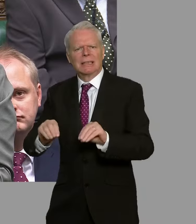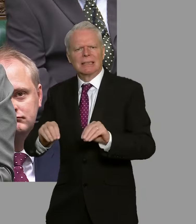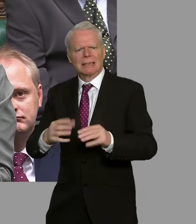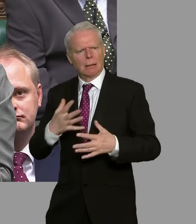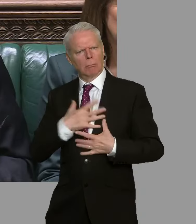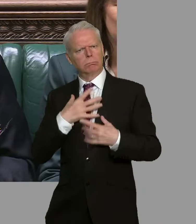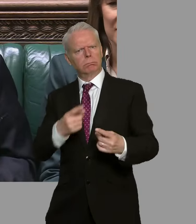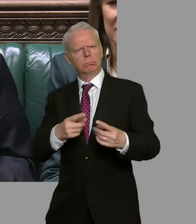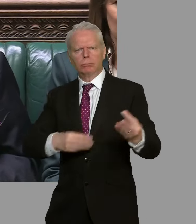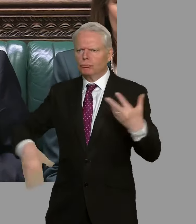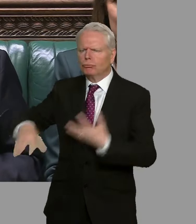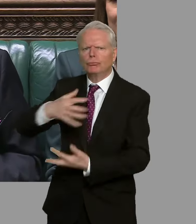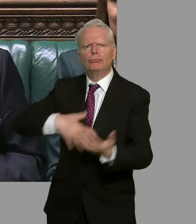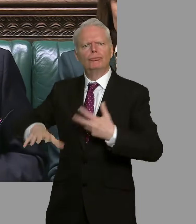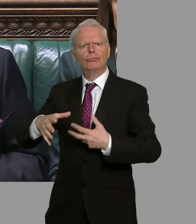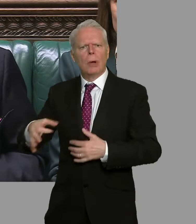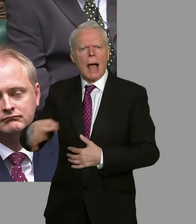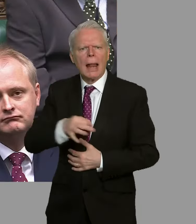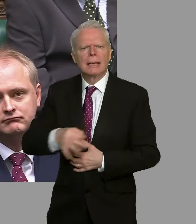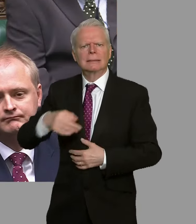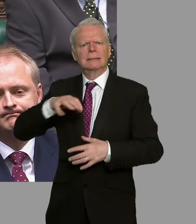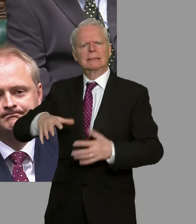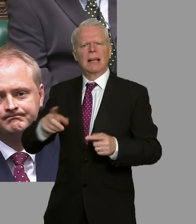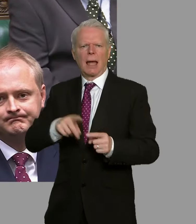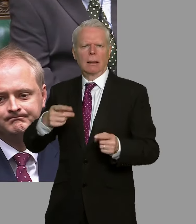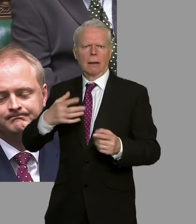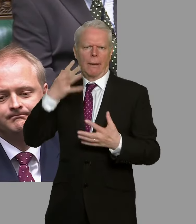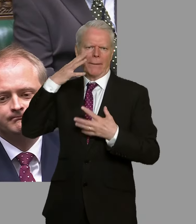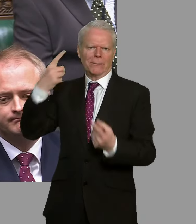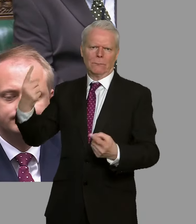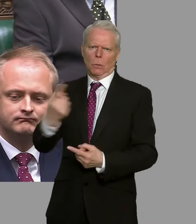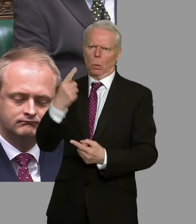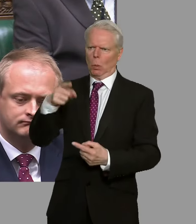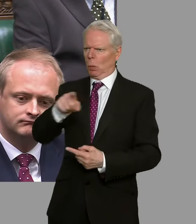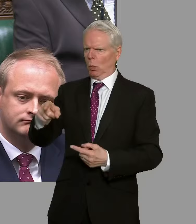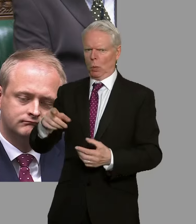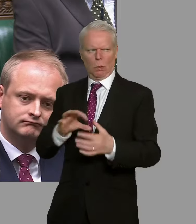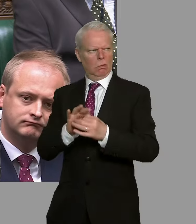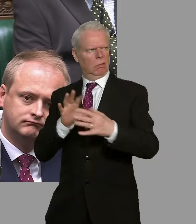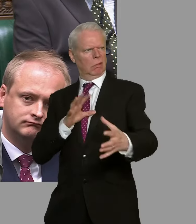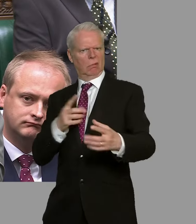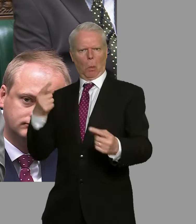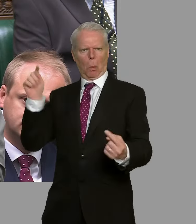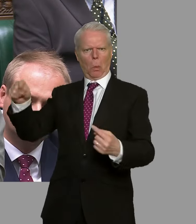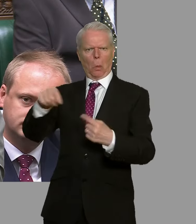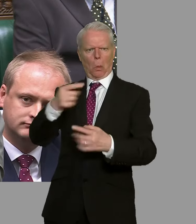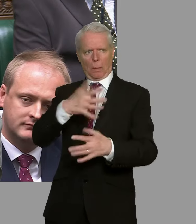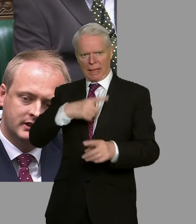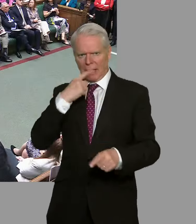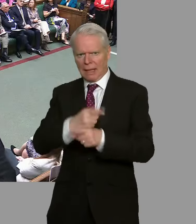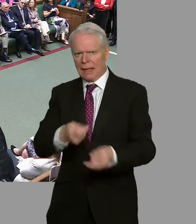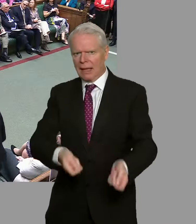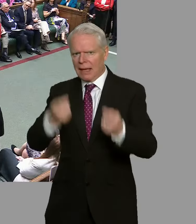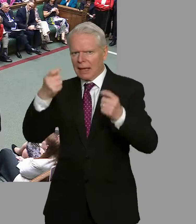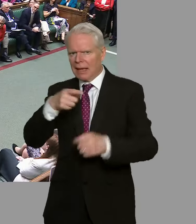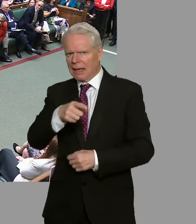ask him, is there any belief he holds which survives a week in Downing Street?